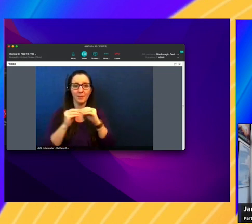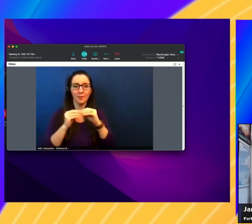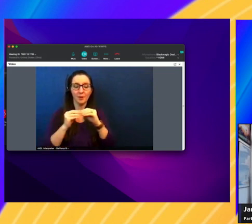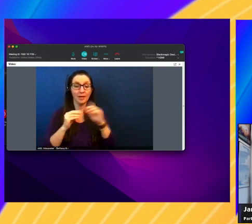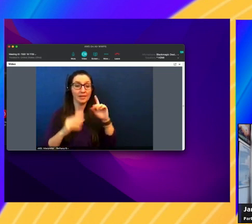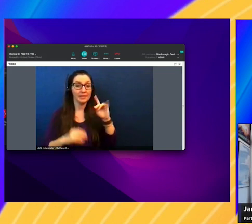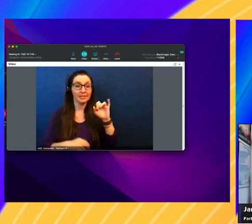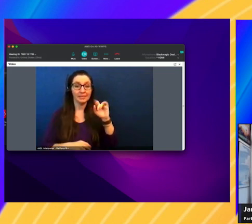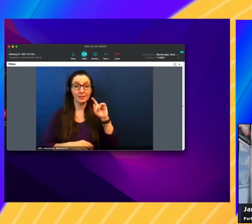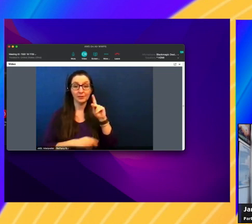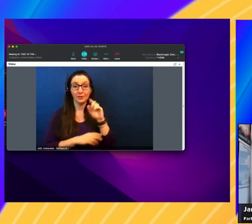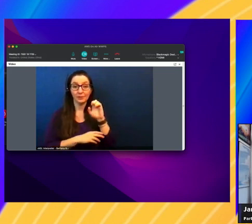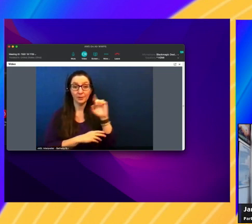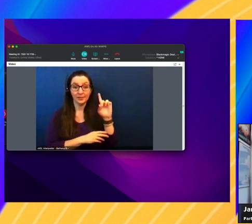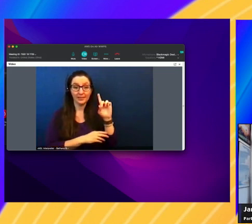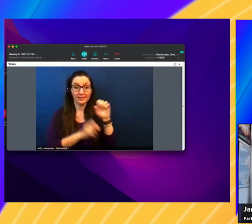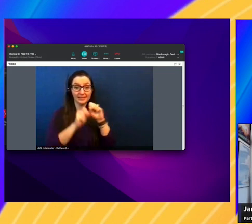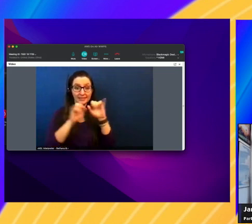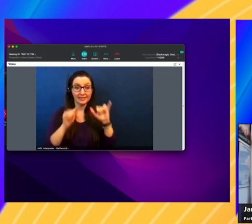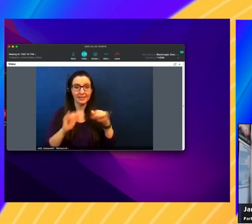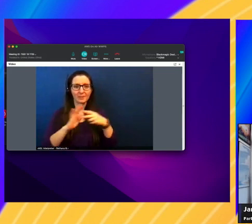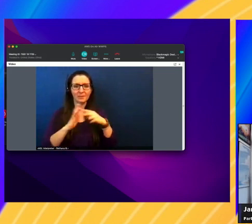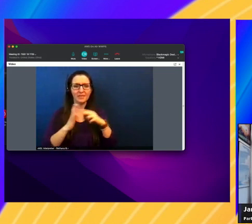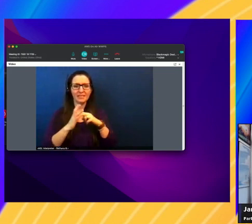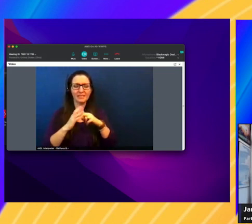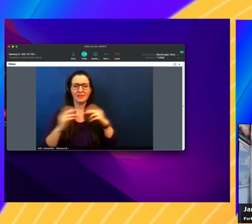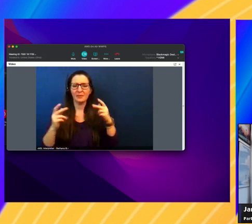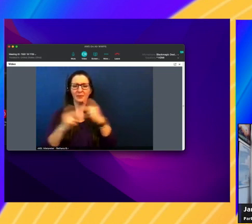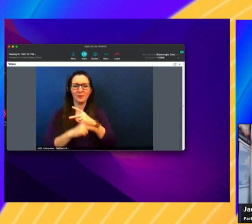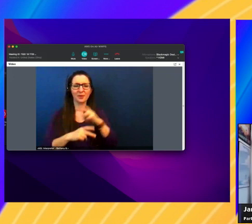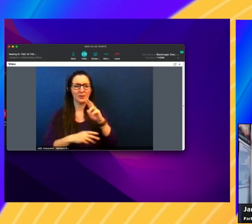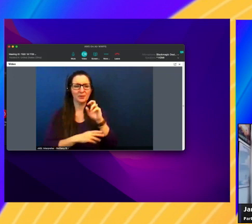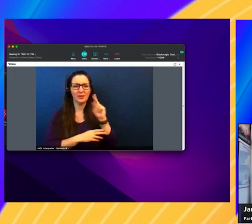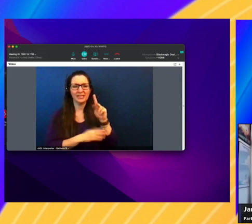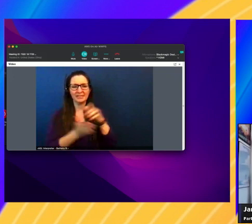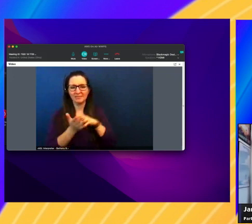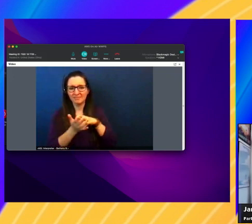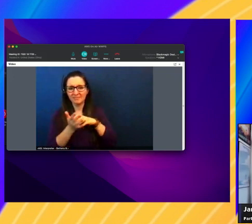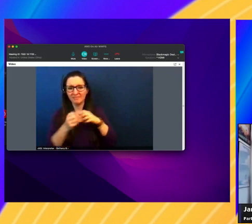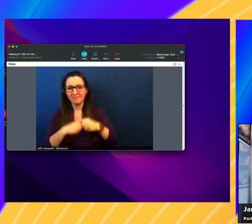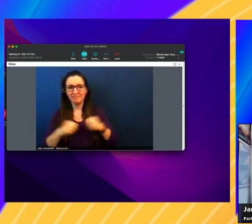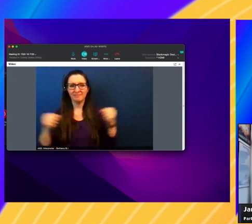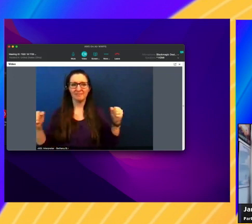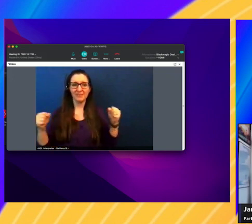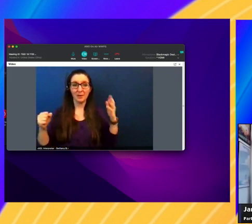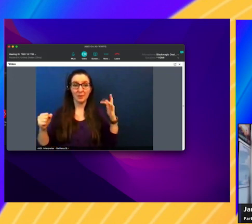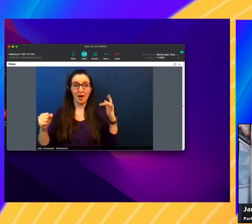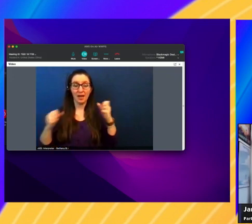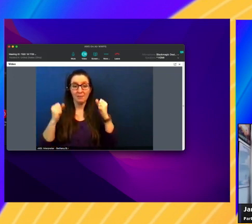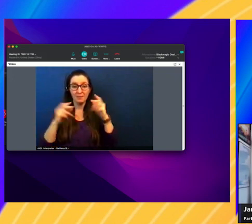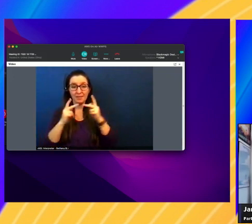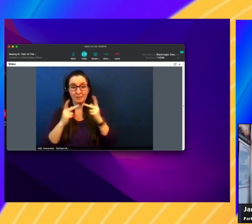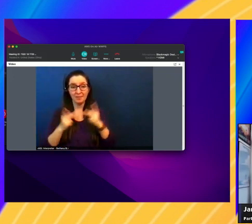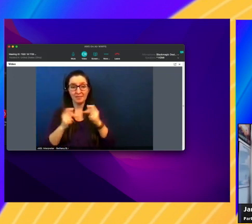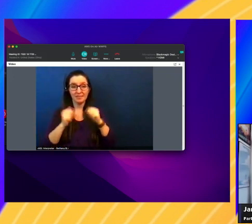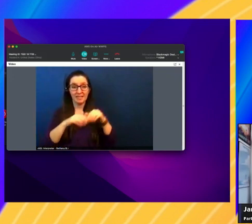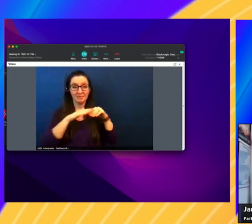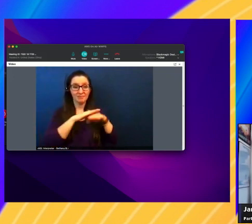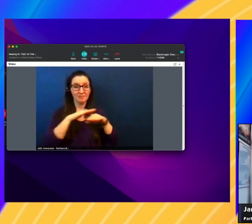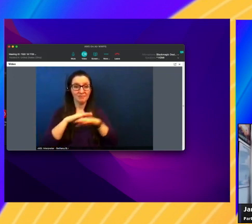system is more at risk to security vulnerabilities because there are so many points of entry over several hardwares,